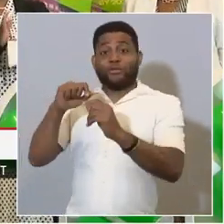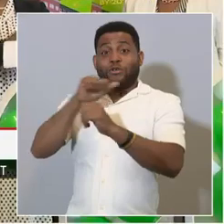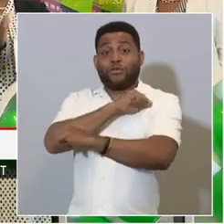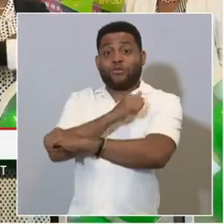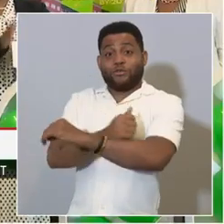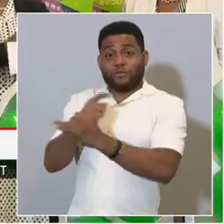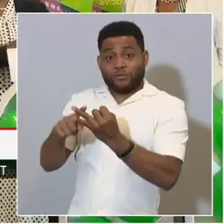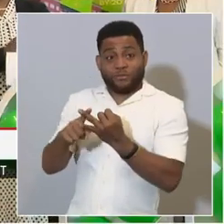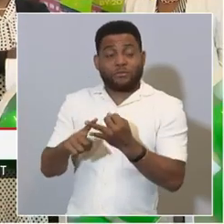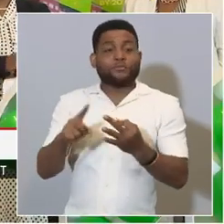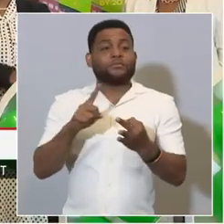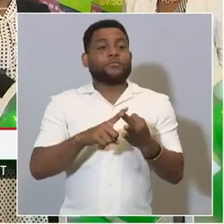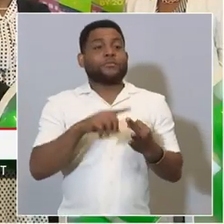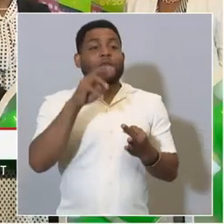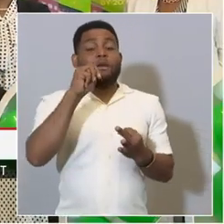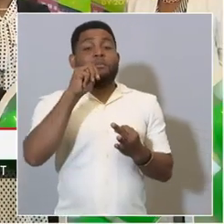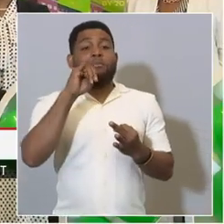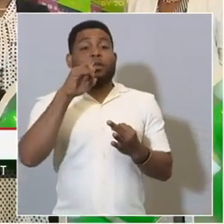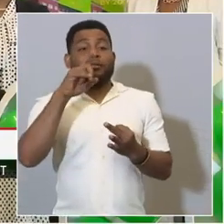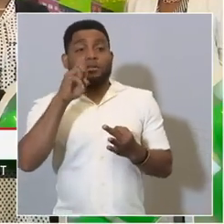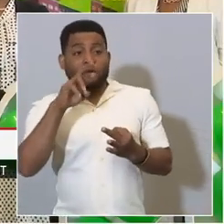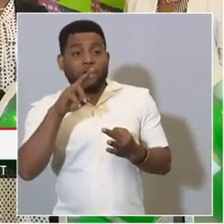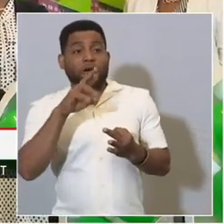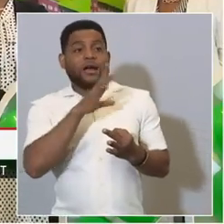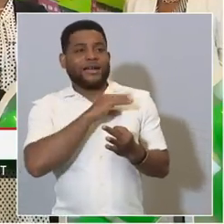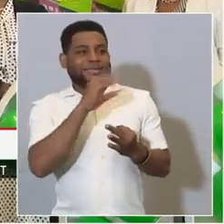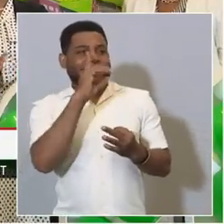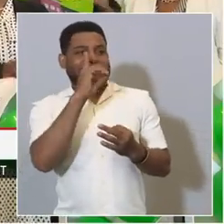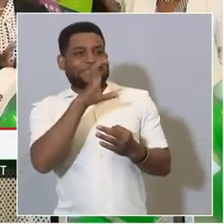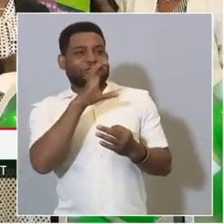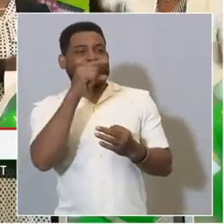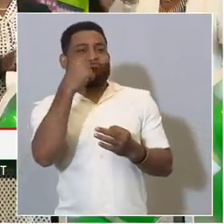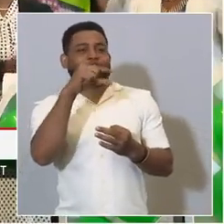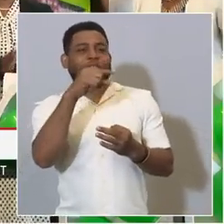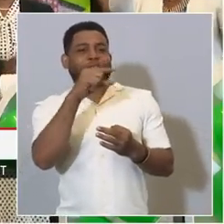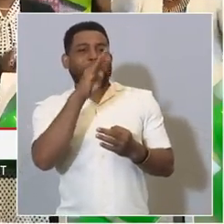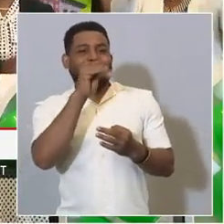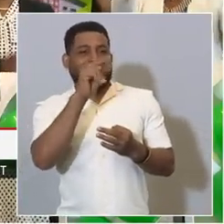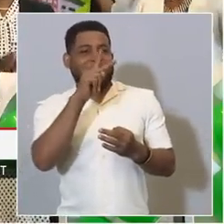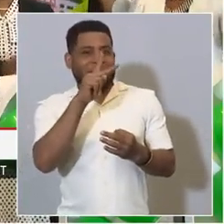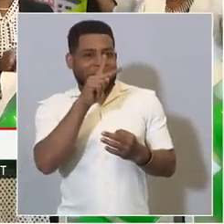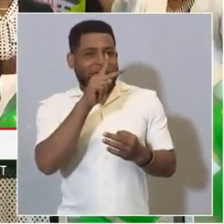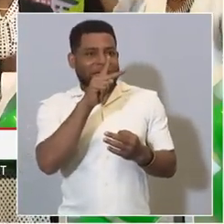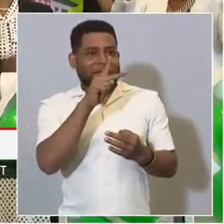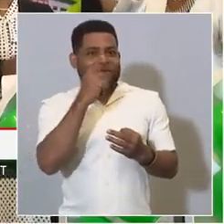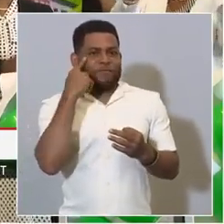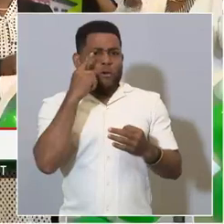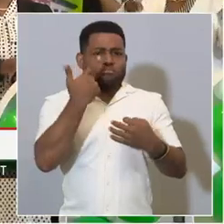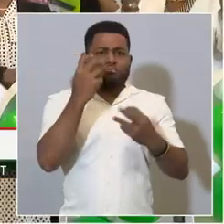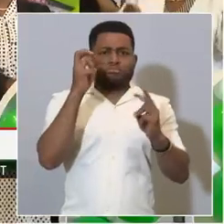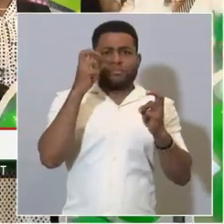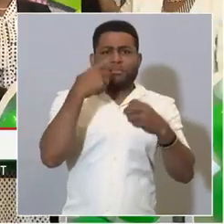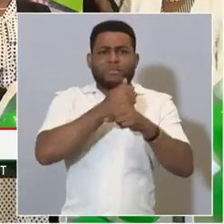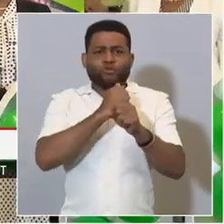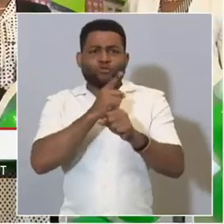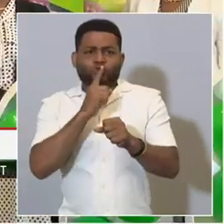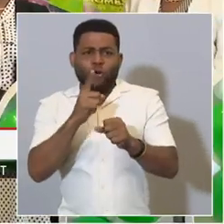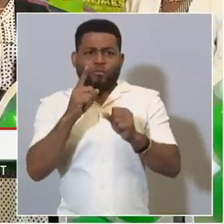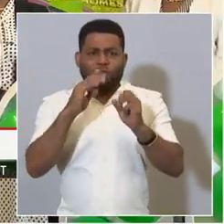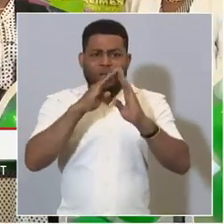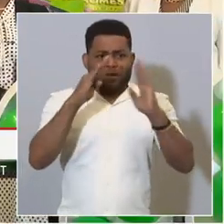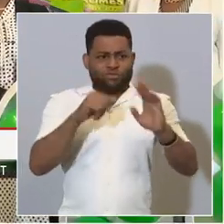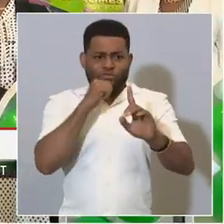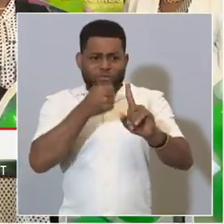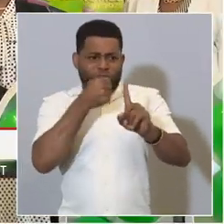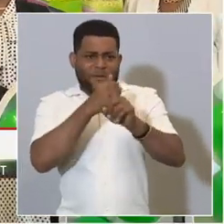for contributing to not just affordable housing, but green affordable housing. I want to thank Anita Cozart and the team at the